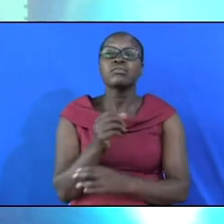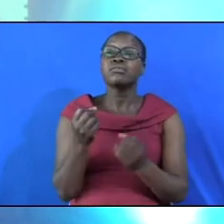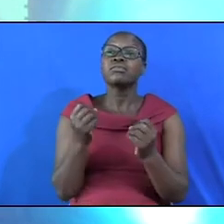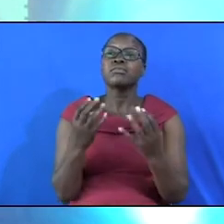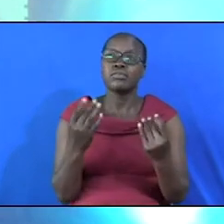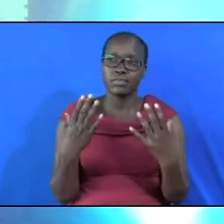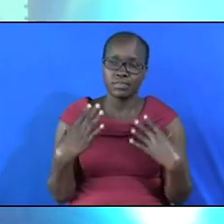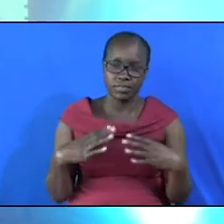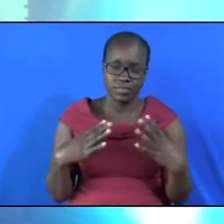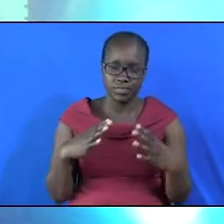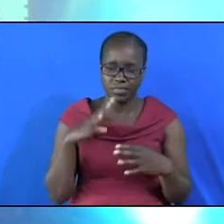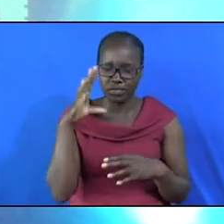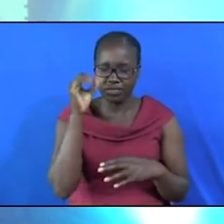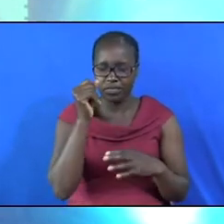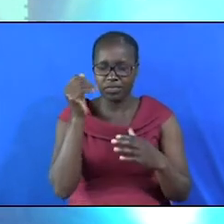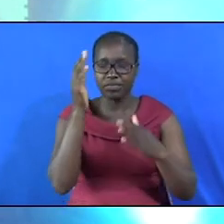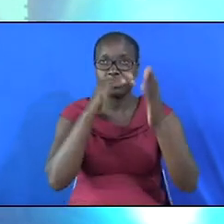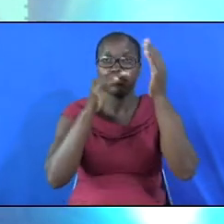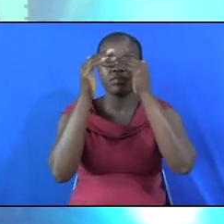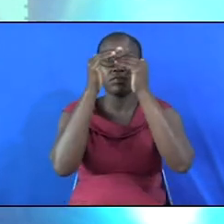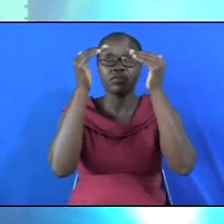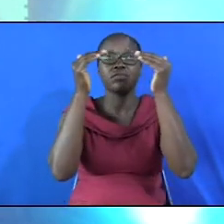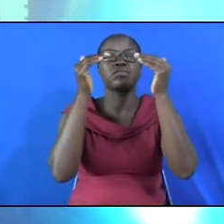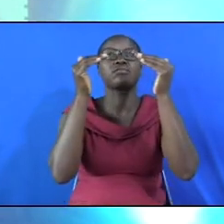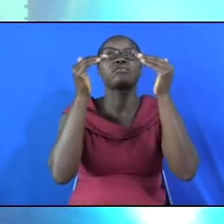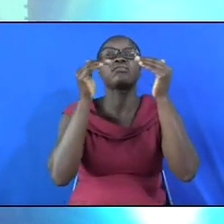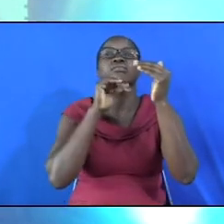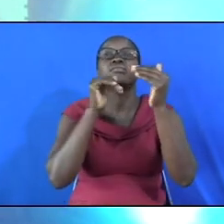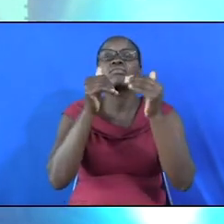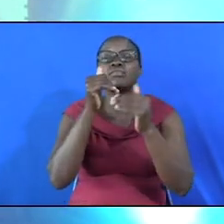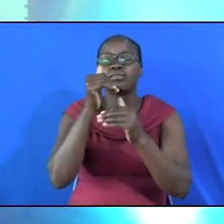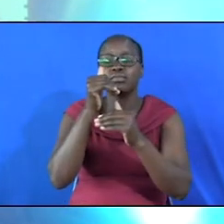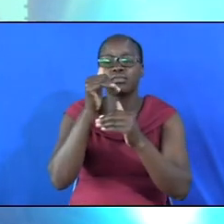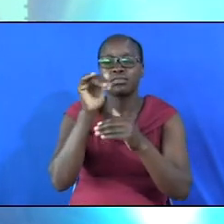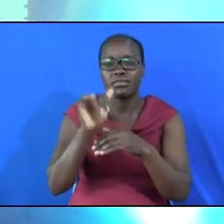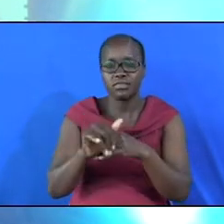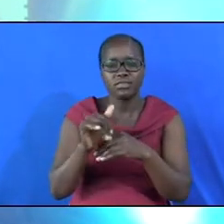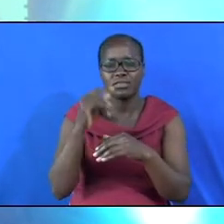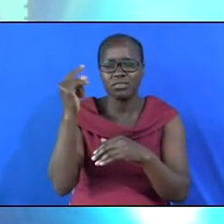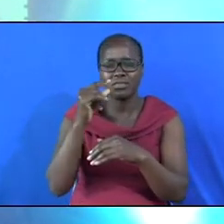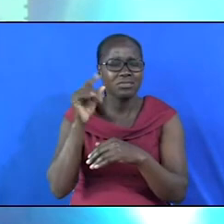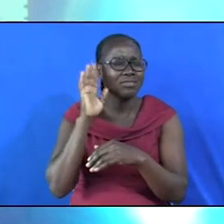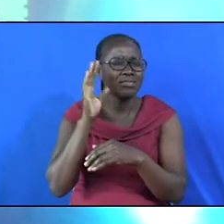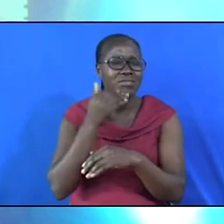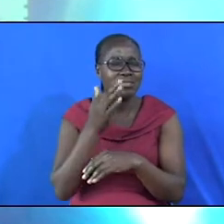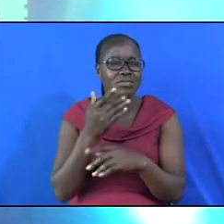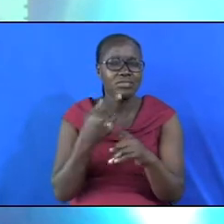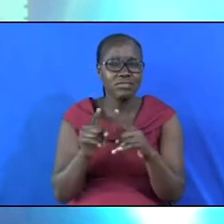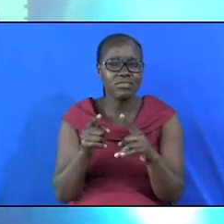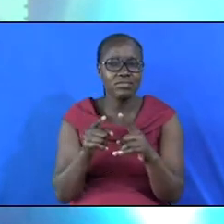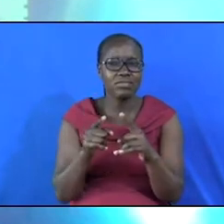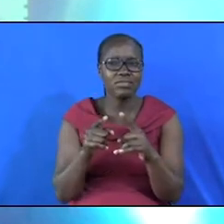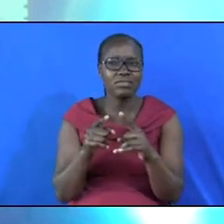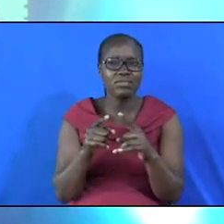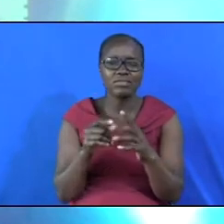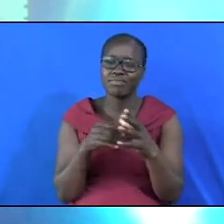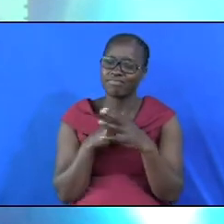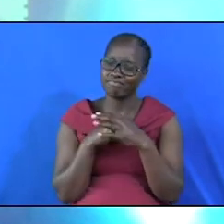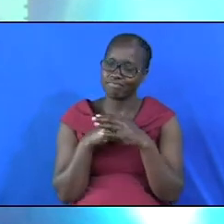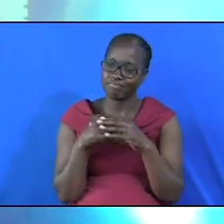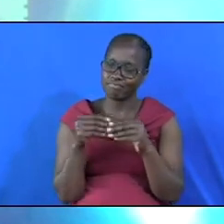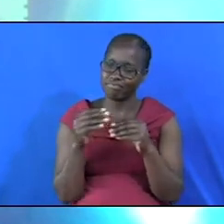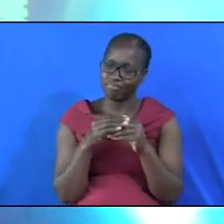Many people will miss heaven, not because the gospel was not preached, but because they were too